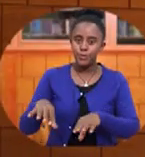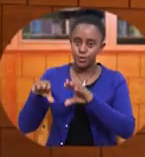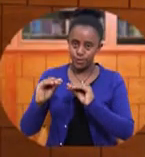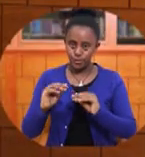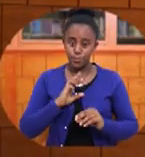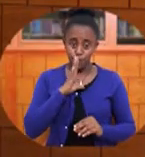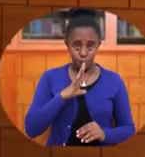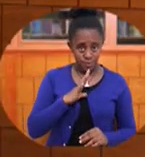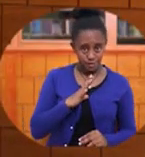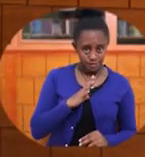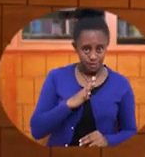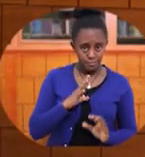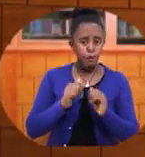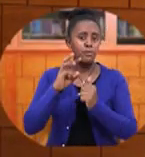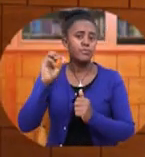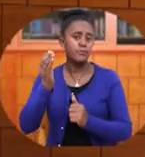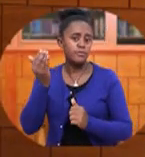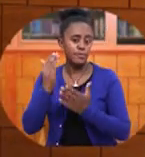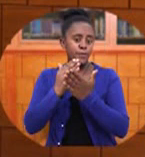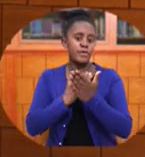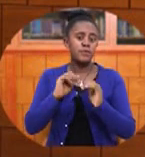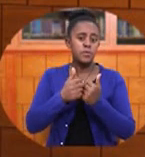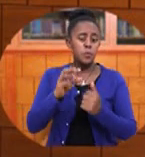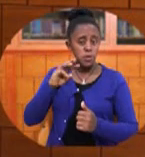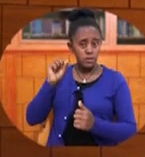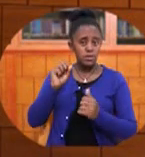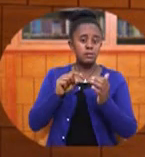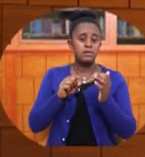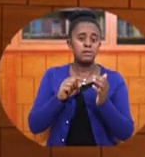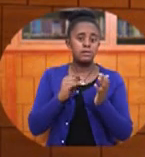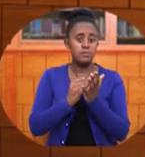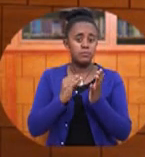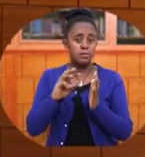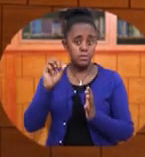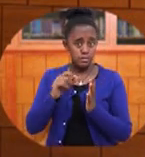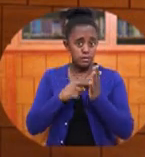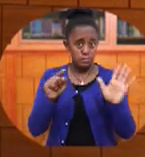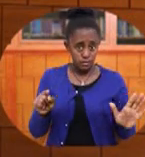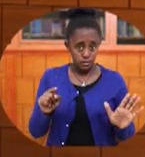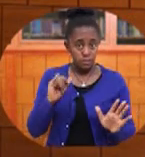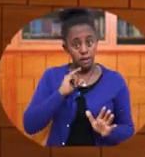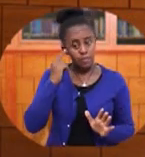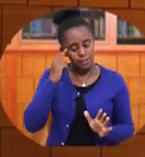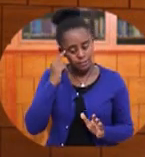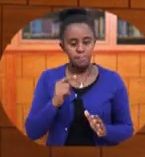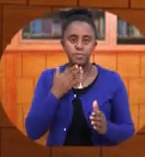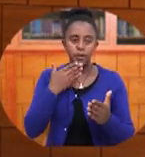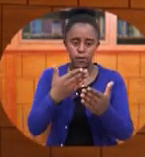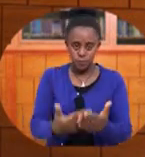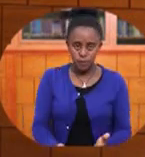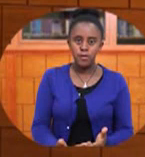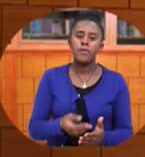Dear student, how are you? Are you fine? How was a previous lesson? Was it